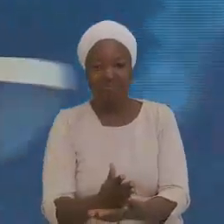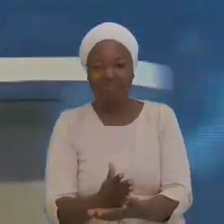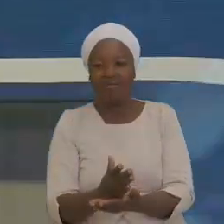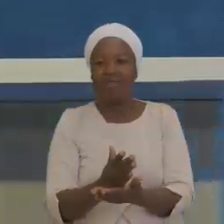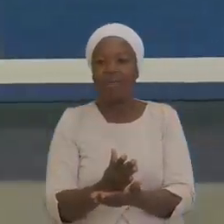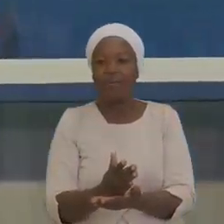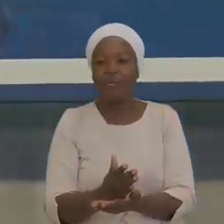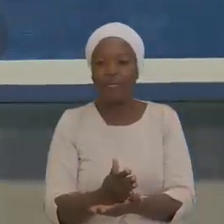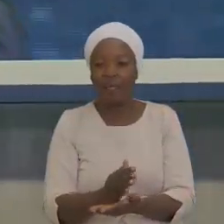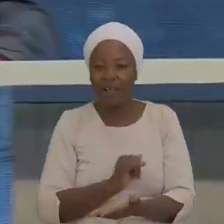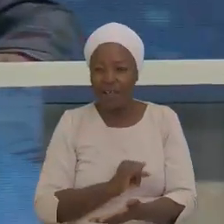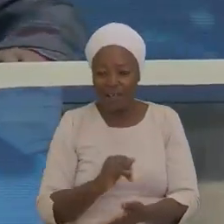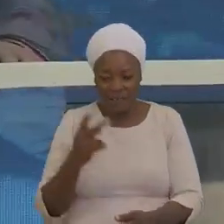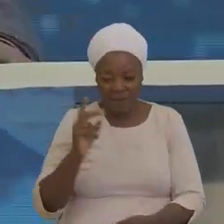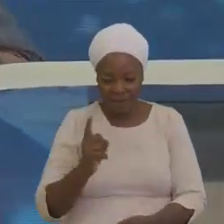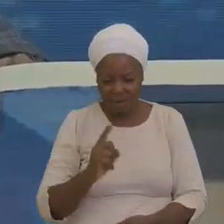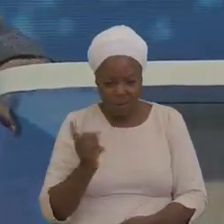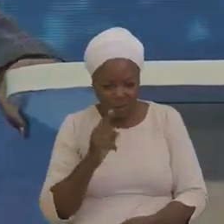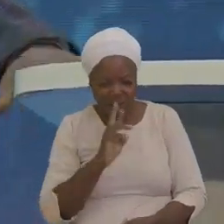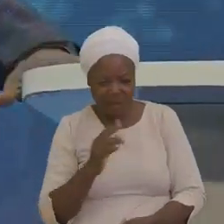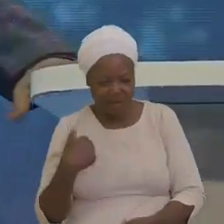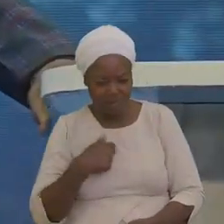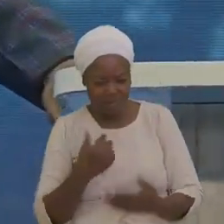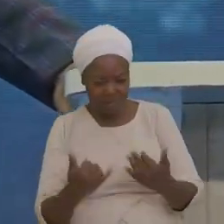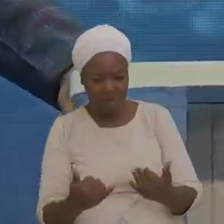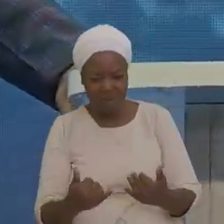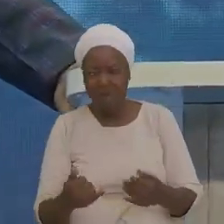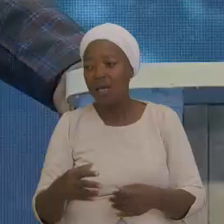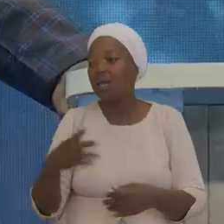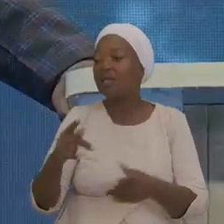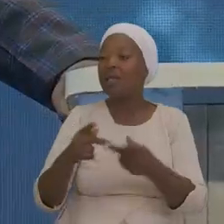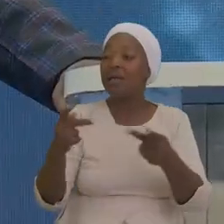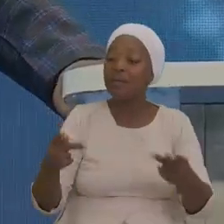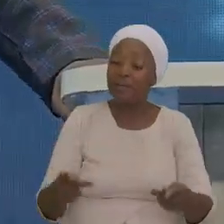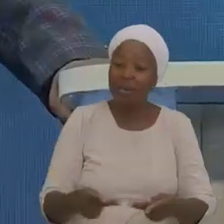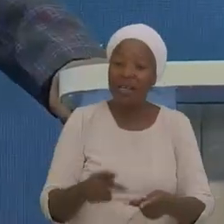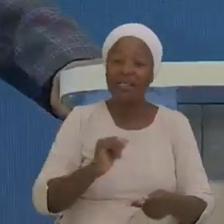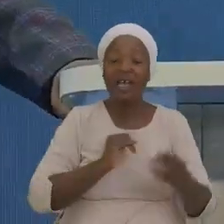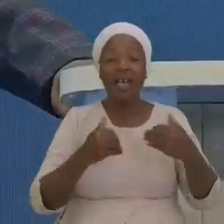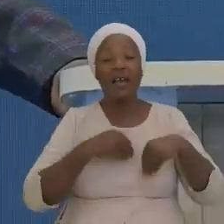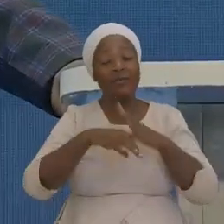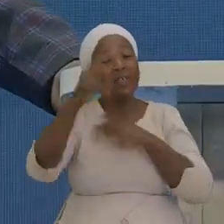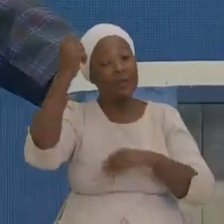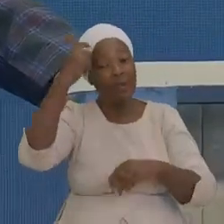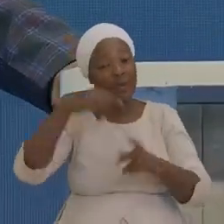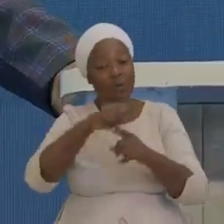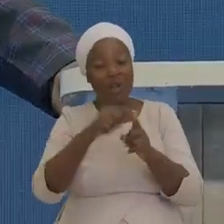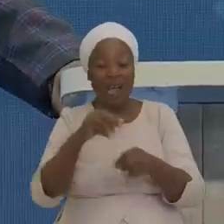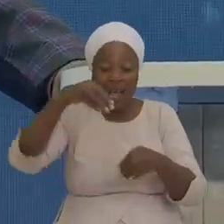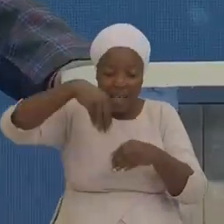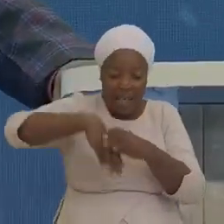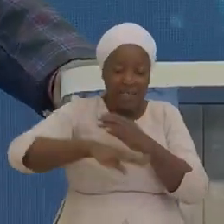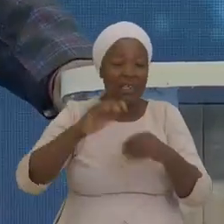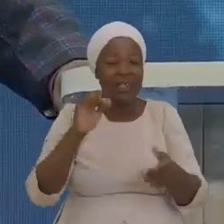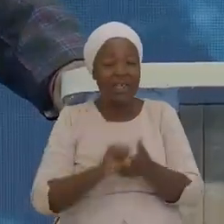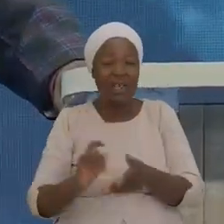I say, where are we now? They said, the place I had in mind when I stepped on the plane.